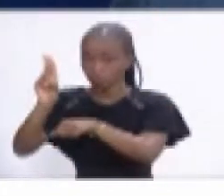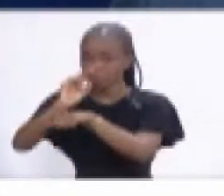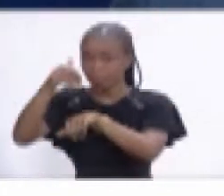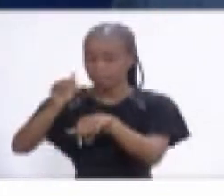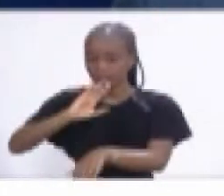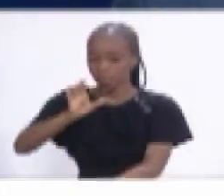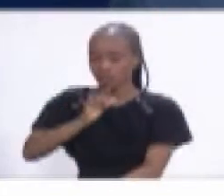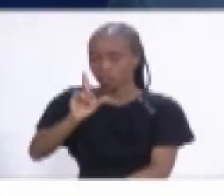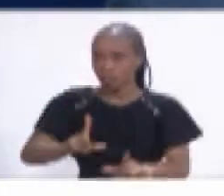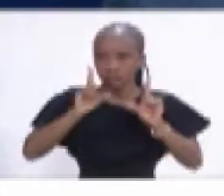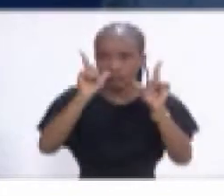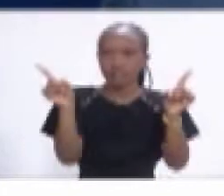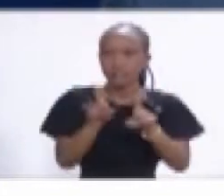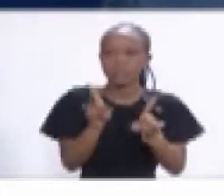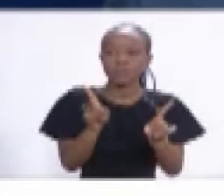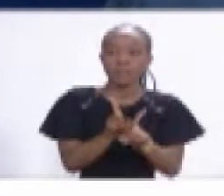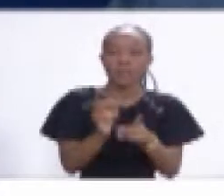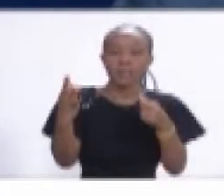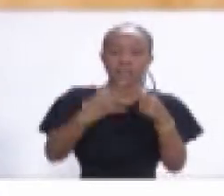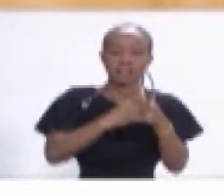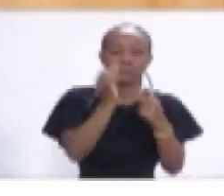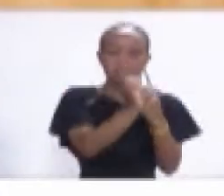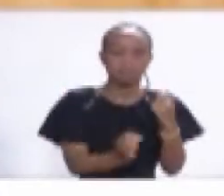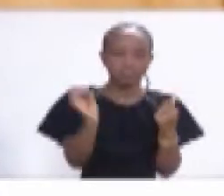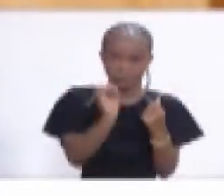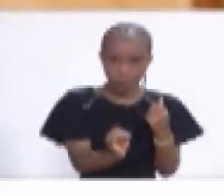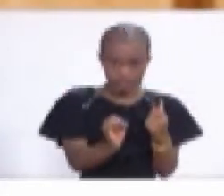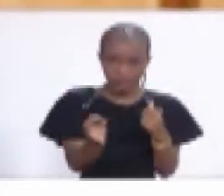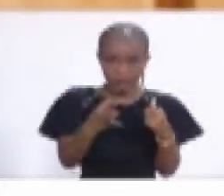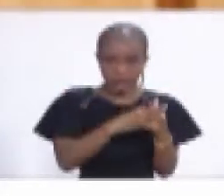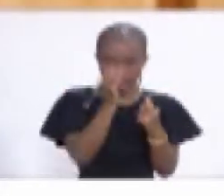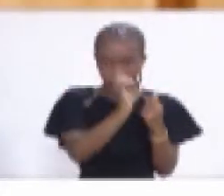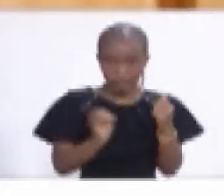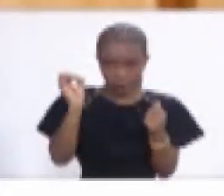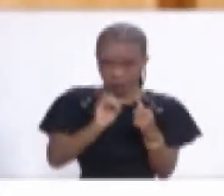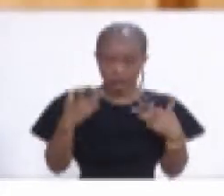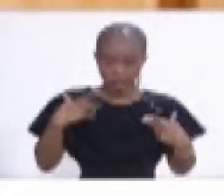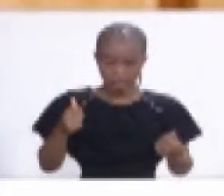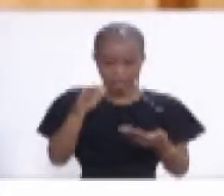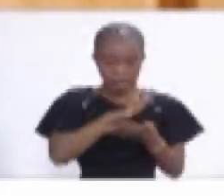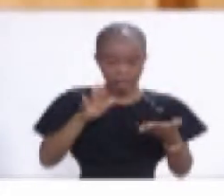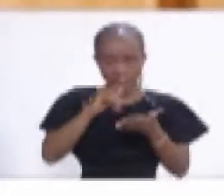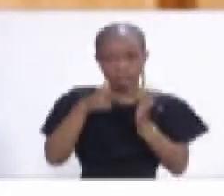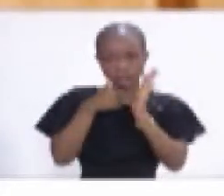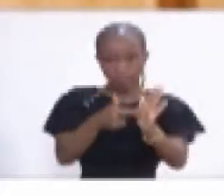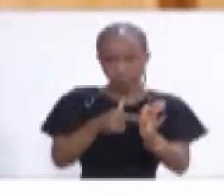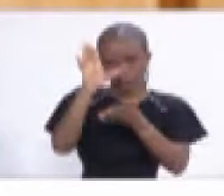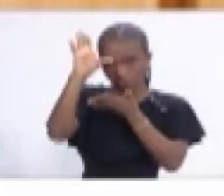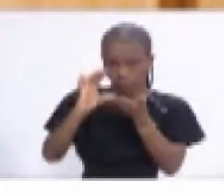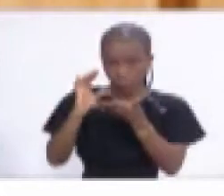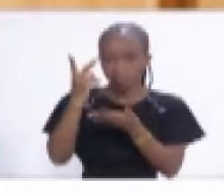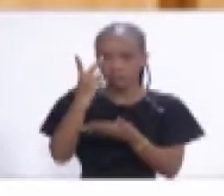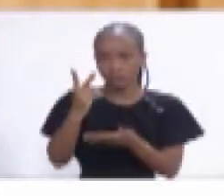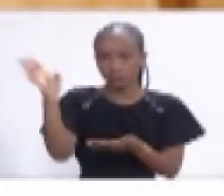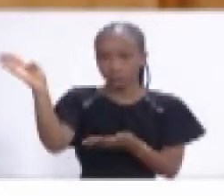county level, is still at 8%. The 8% allocation for the health sector has seen a shave of a deduction of 2